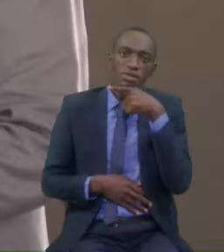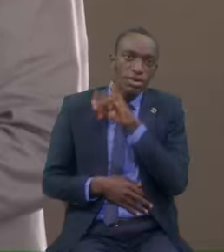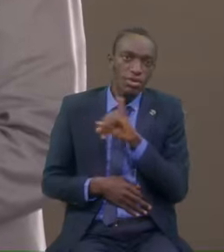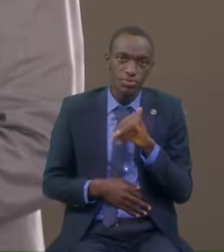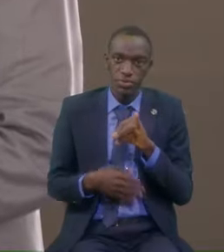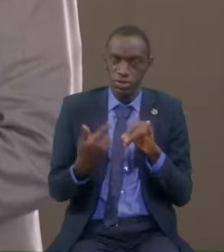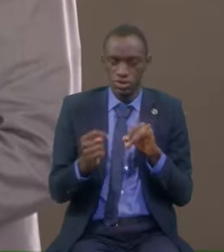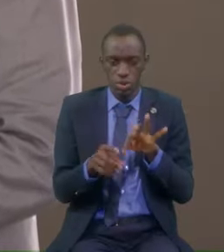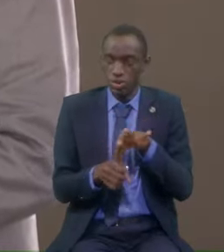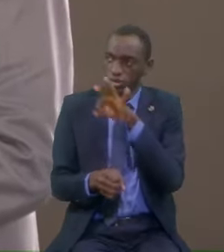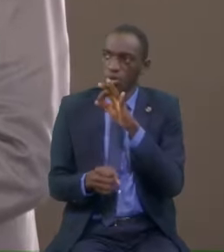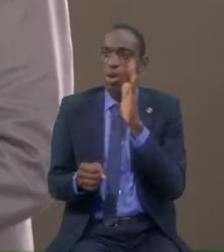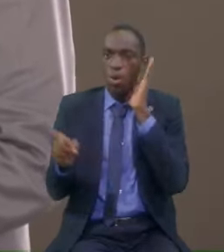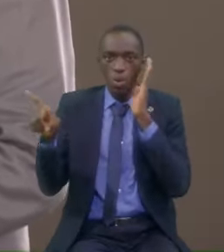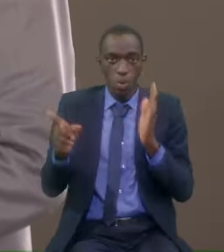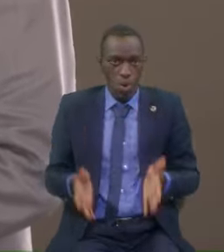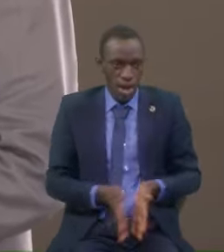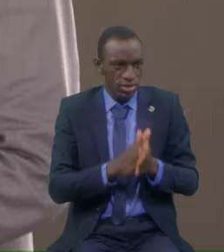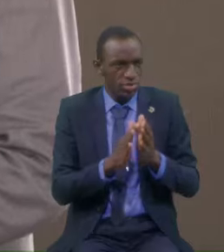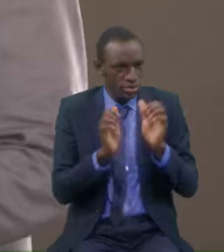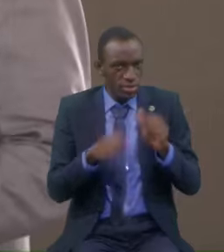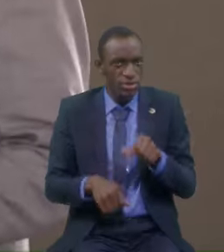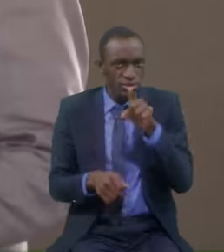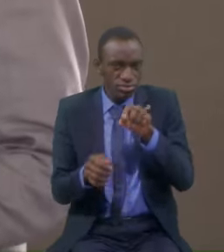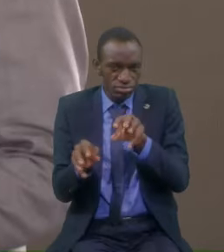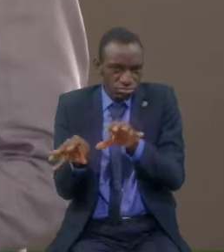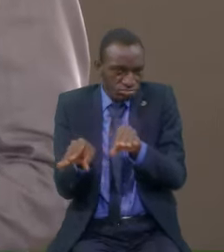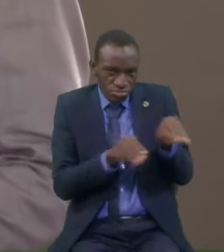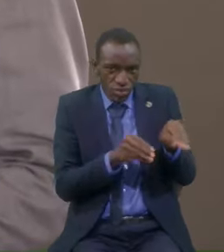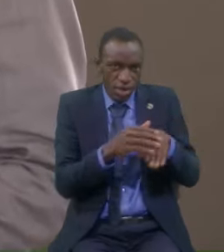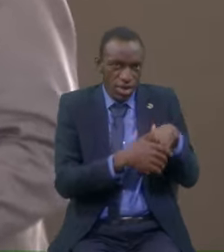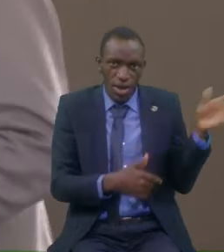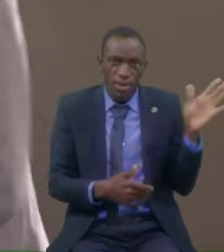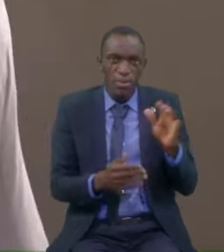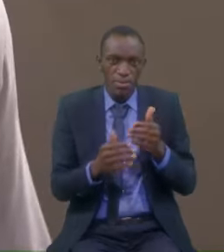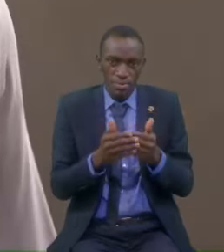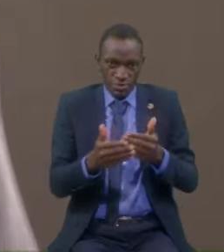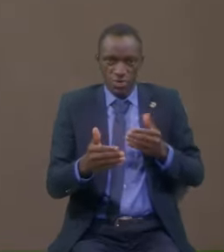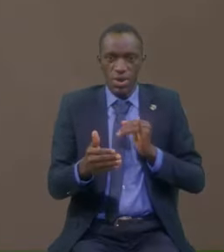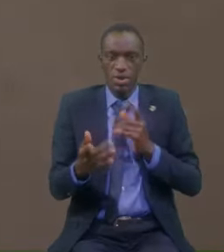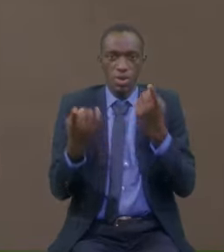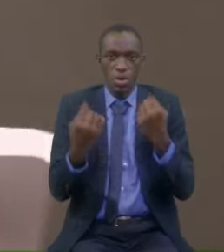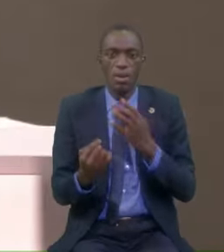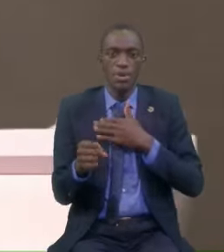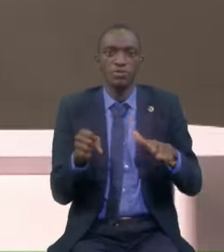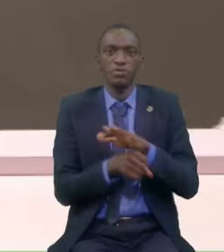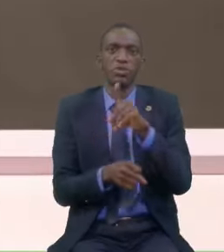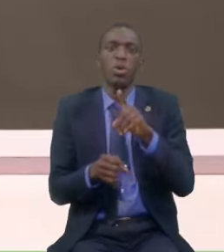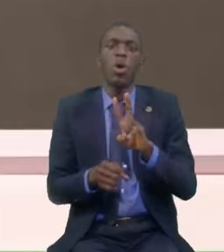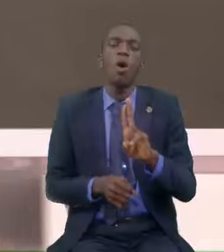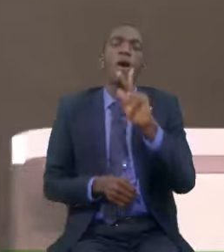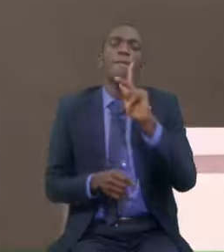off the way before I come and fill you up What if we're still having